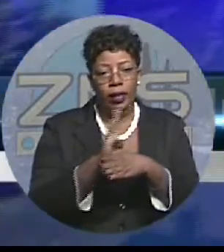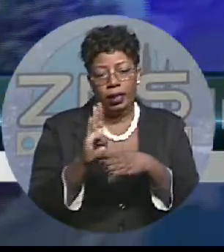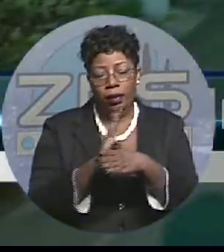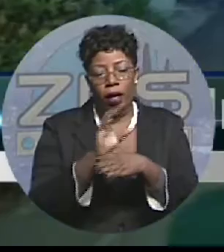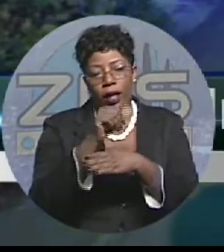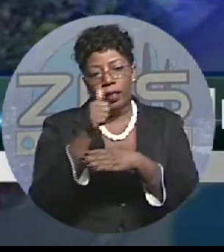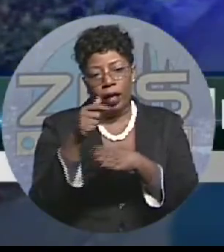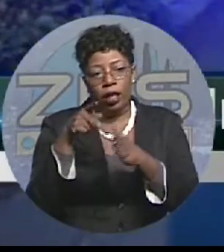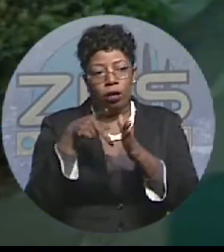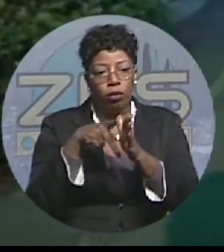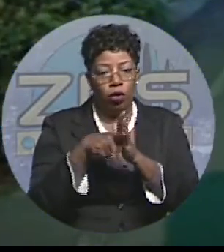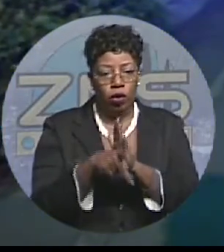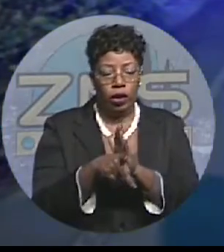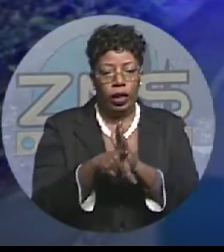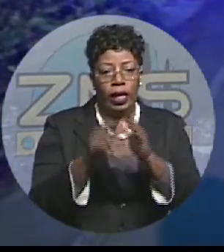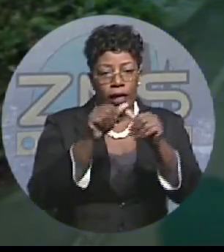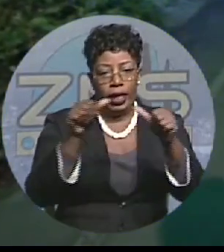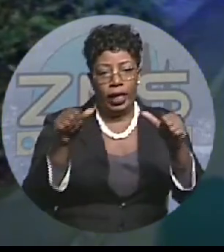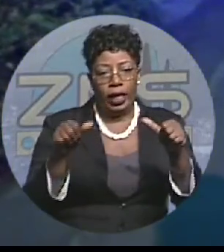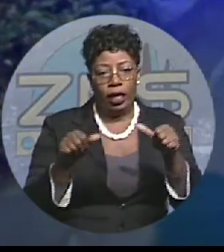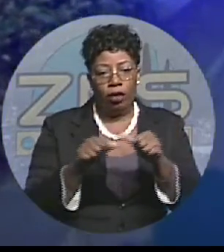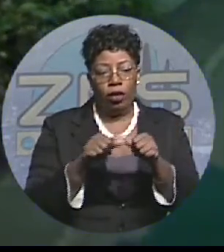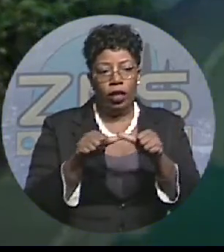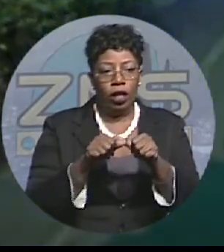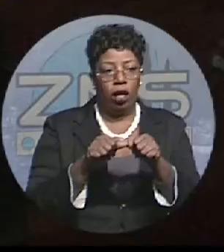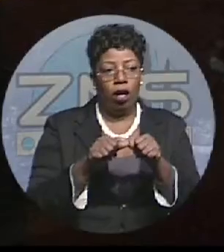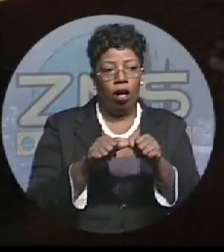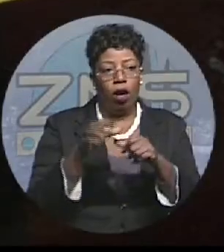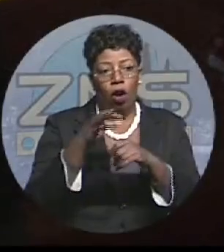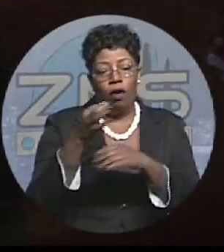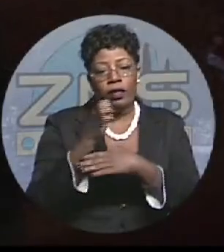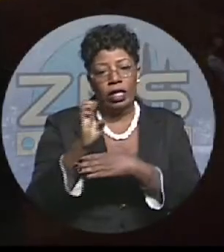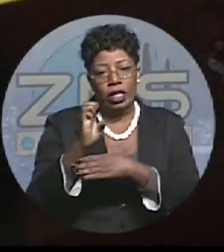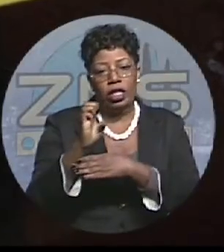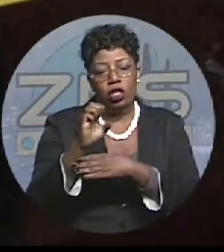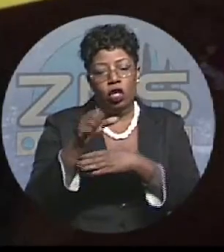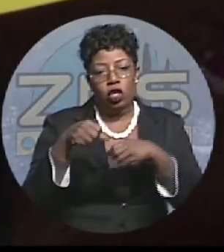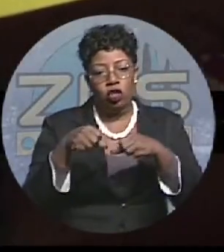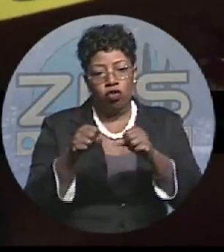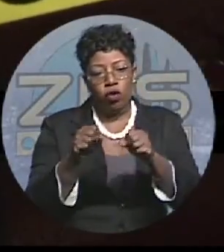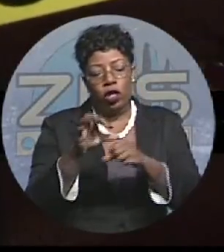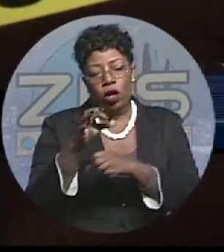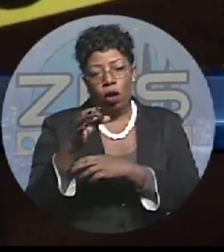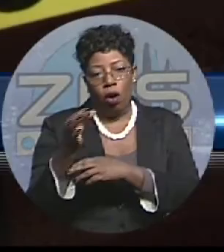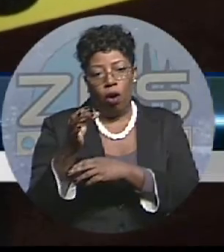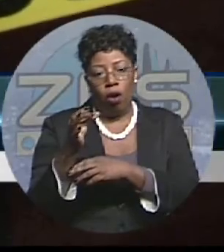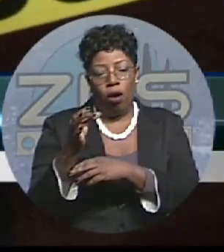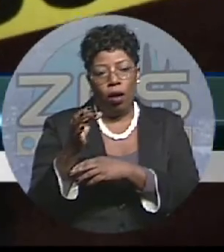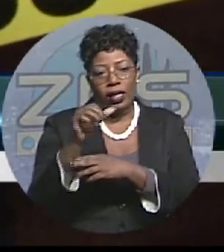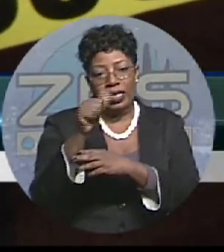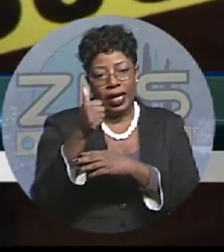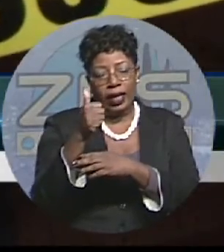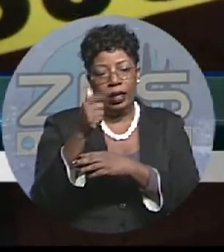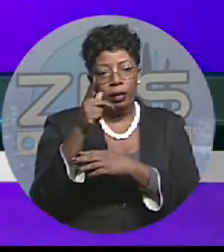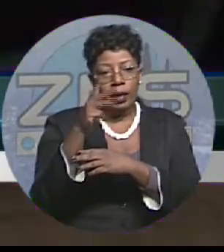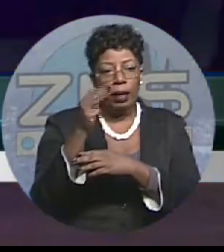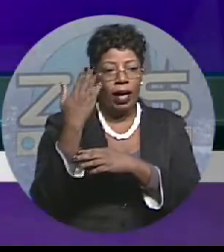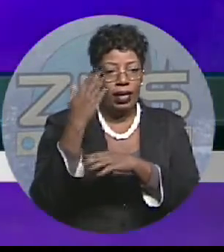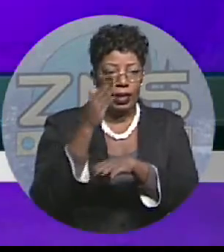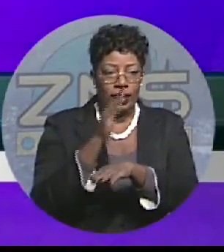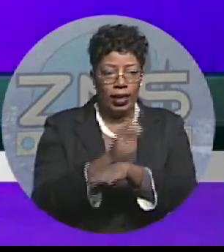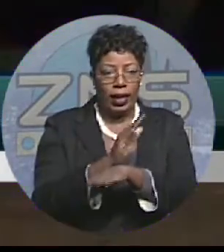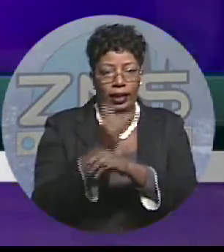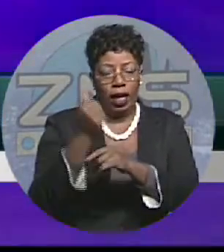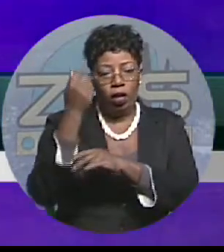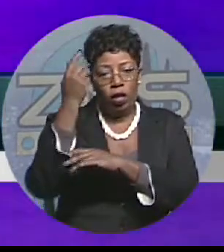another murder, this time in the area of Plantal Street off East Street around 10:30 last night. Head of the Central Detective Unit, Chief Superintendent